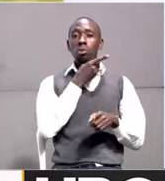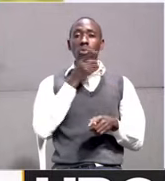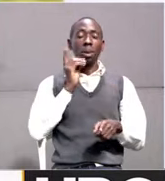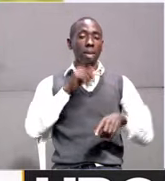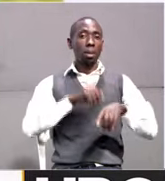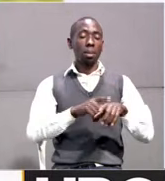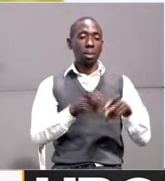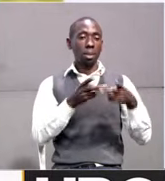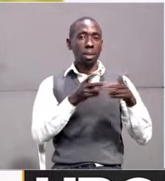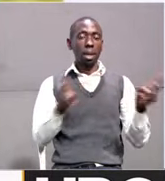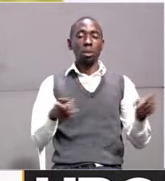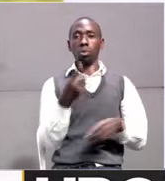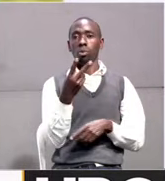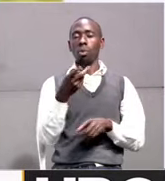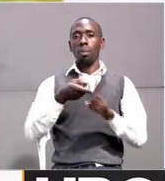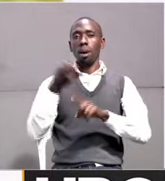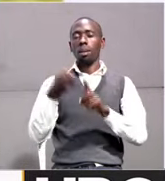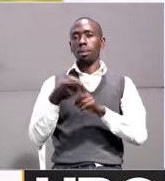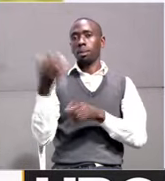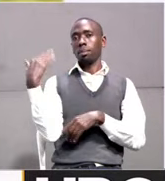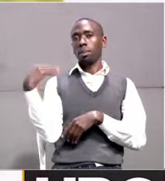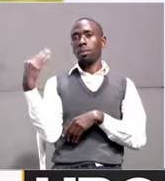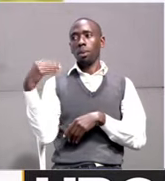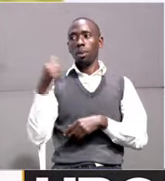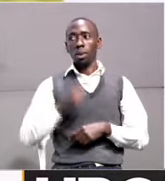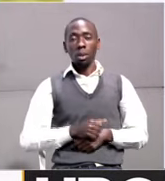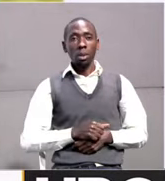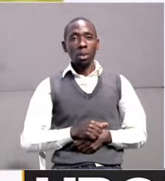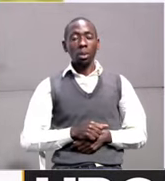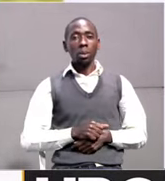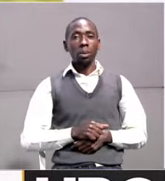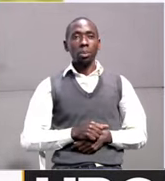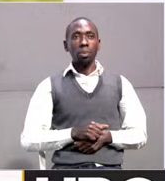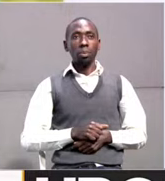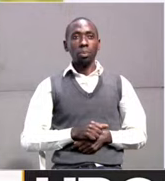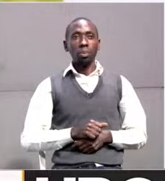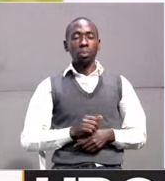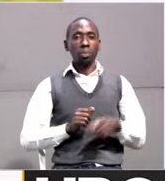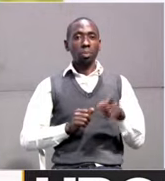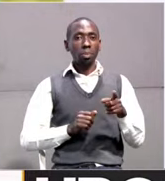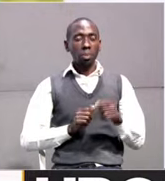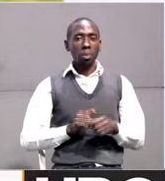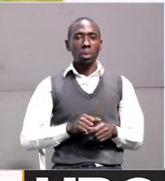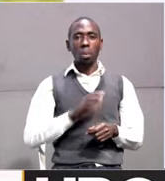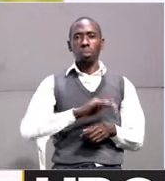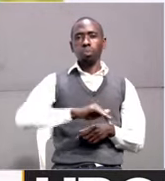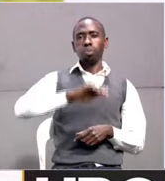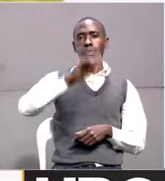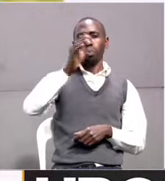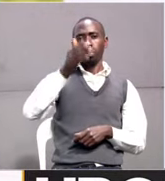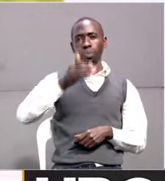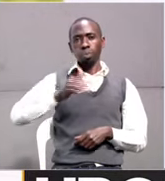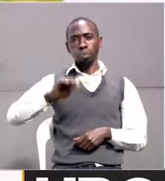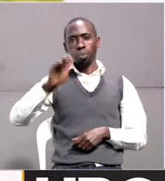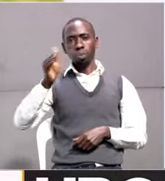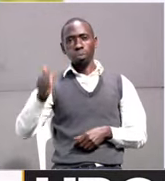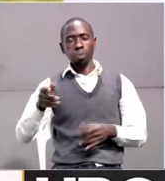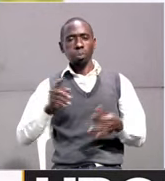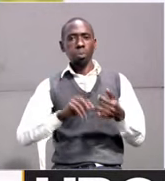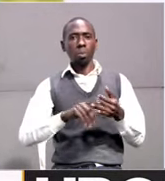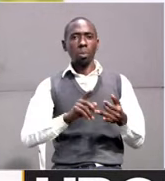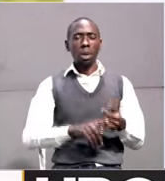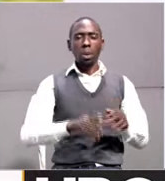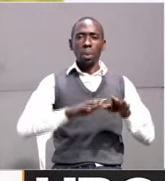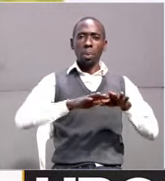2 months previously. Hilly range, steep cone, hummock and